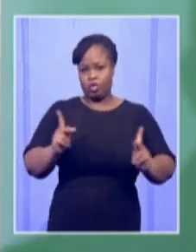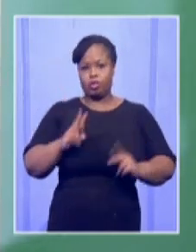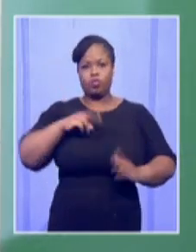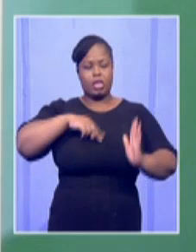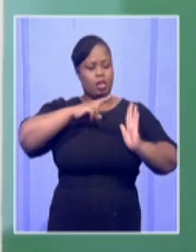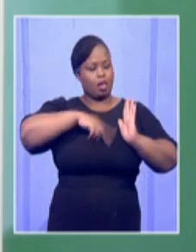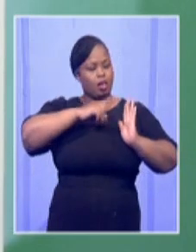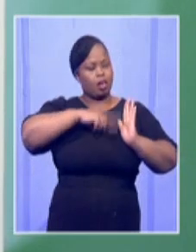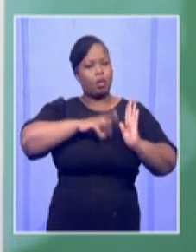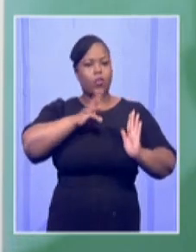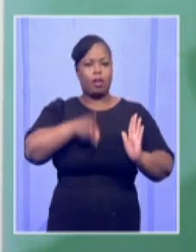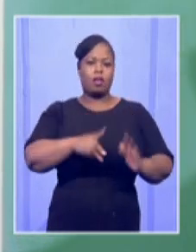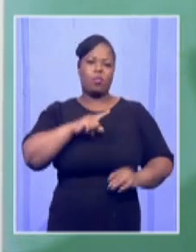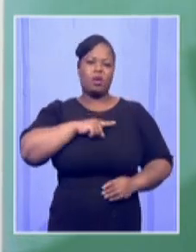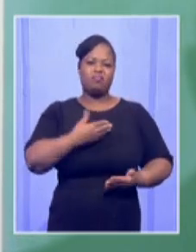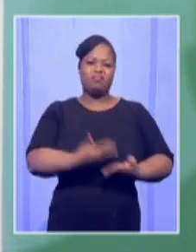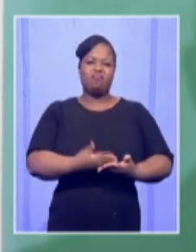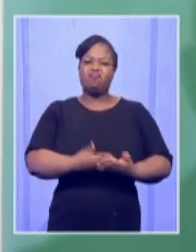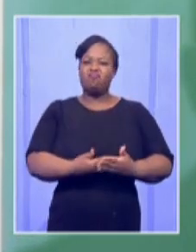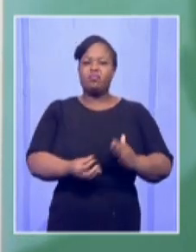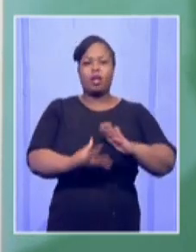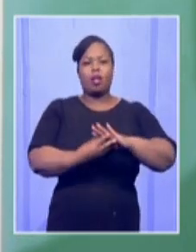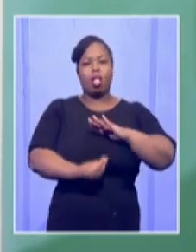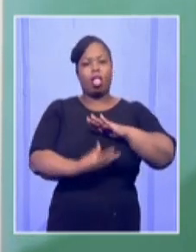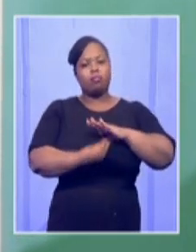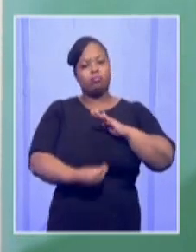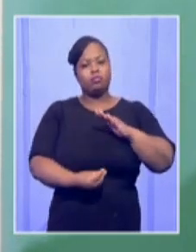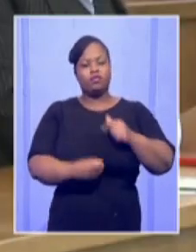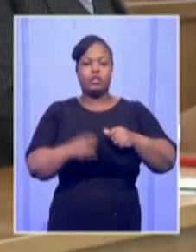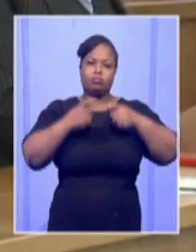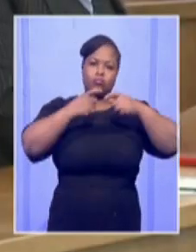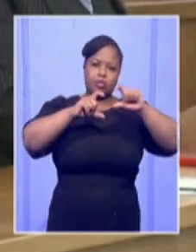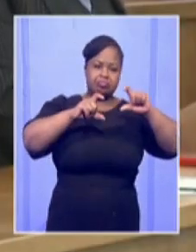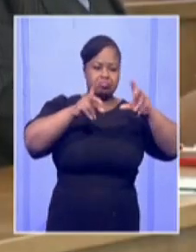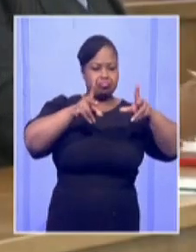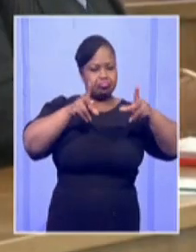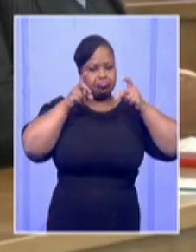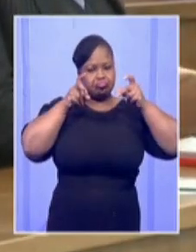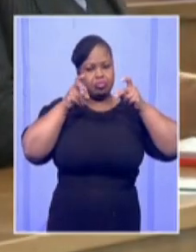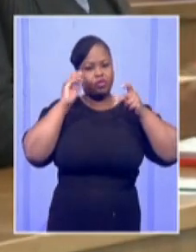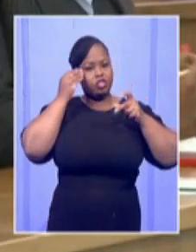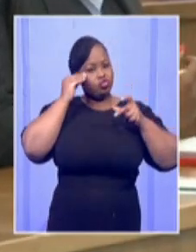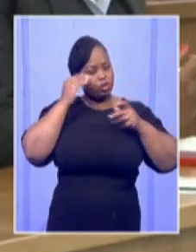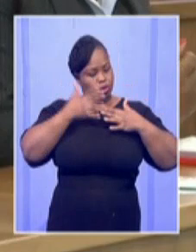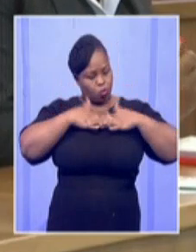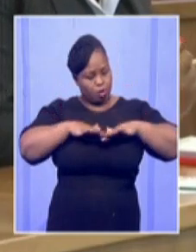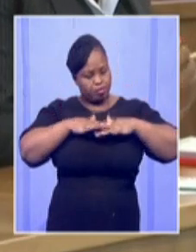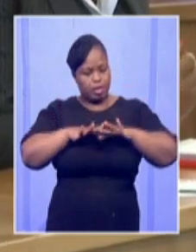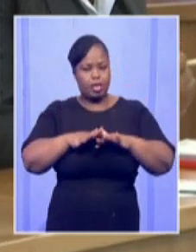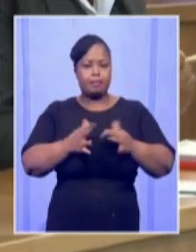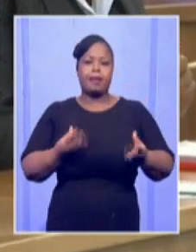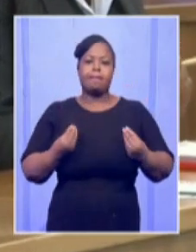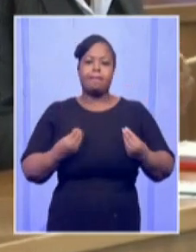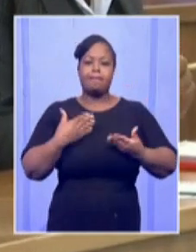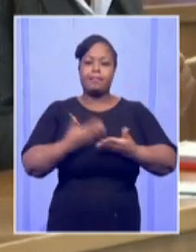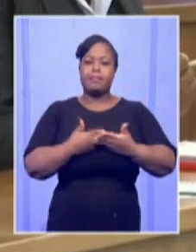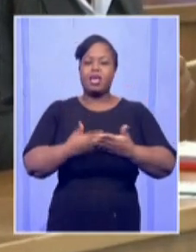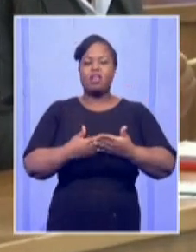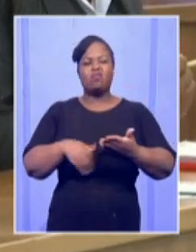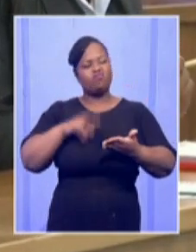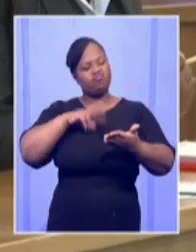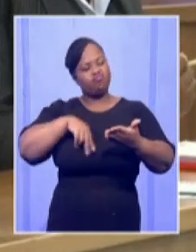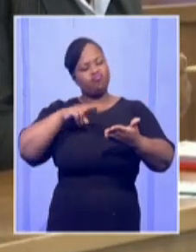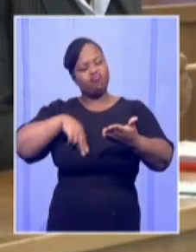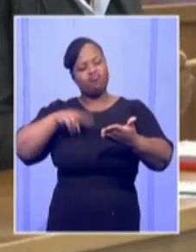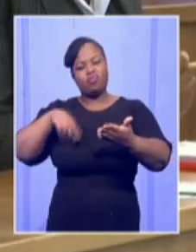are going to make it available. You can download specific chapters of interest on the website, or you can read through the whole report to get a